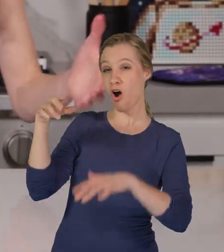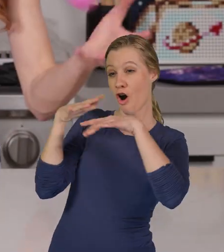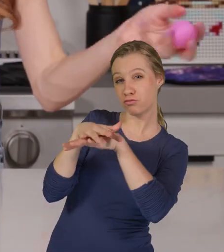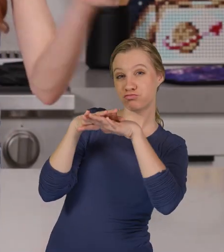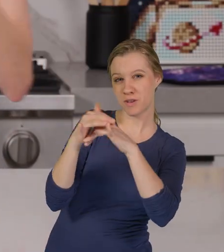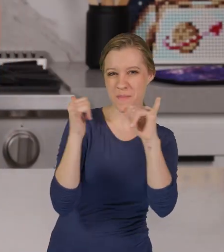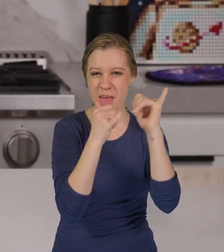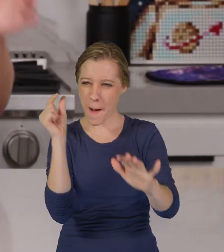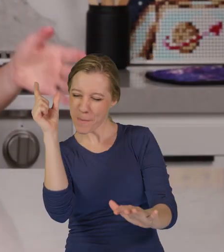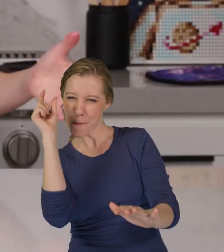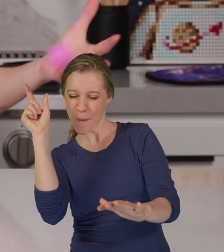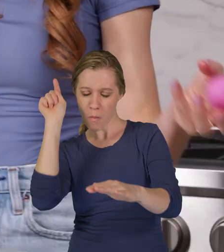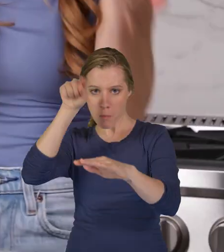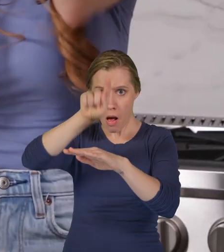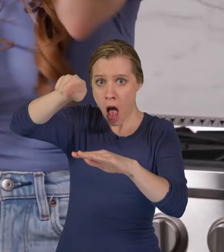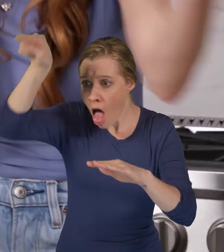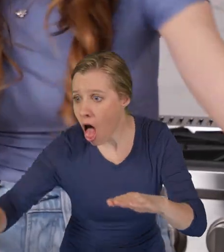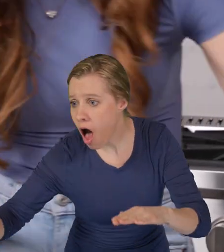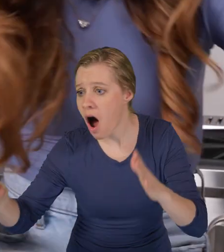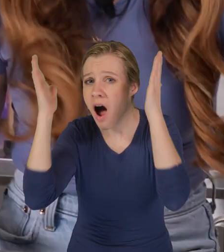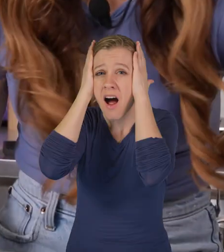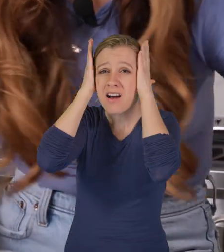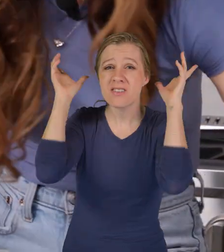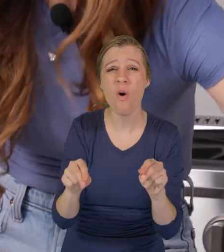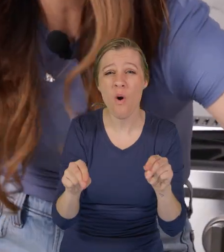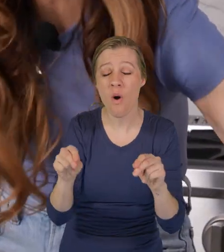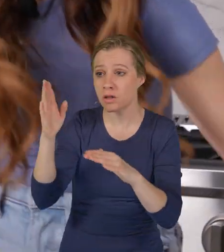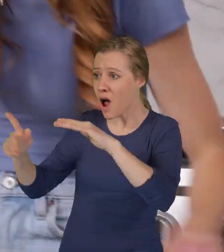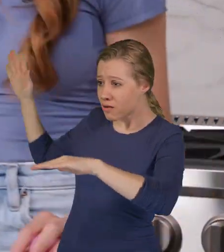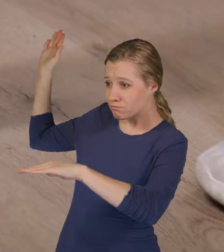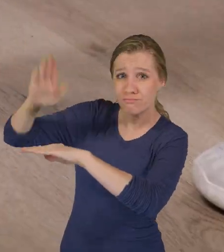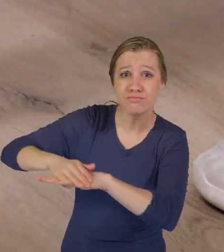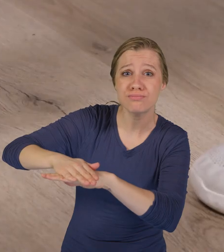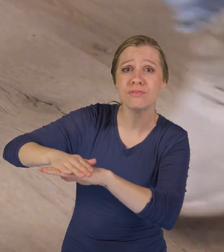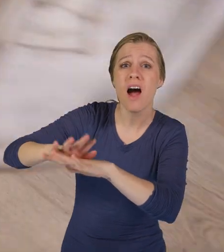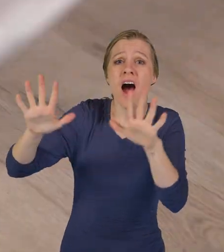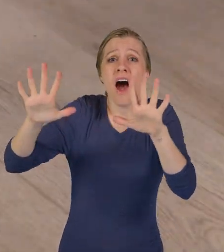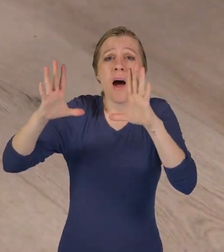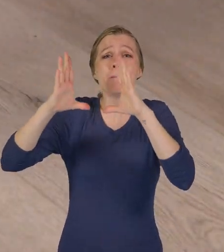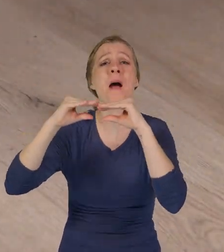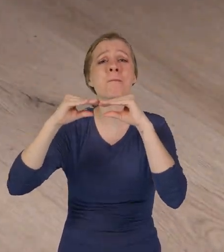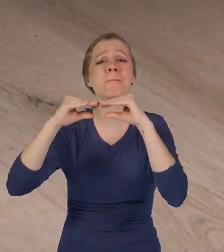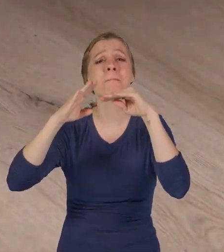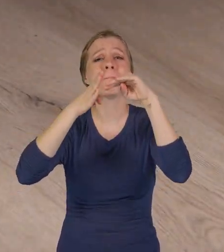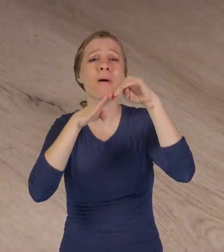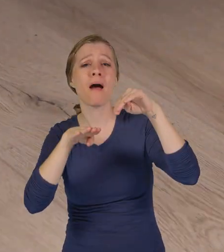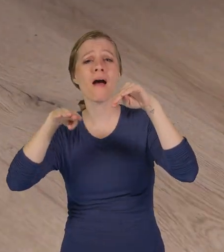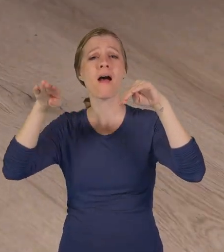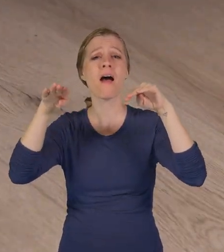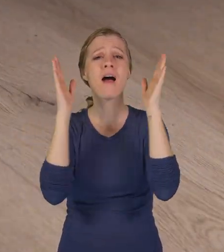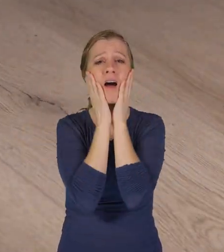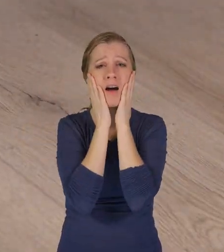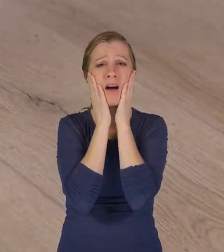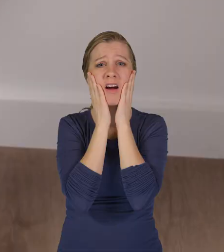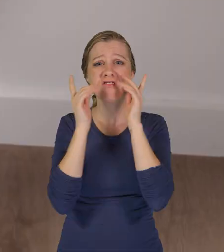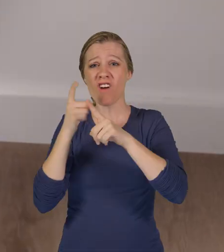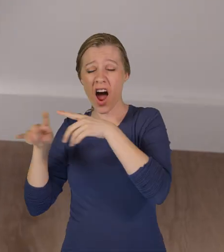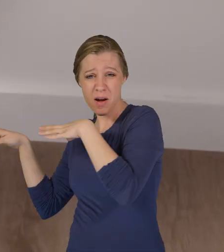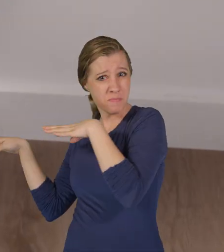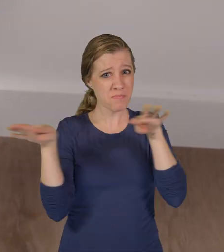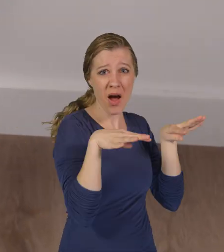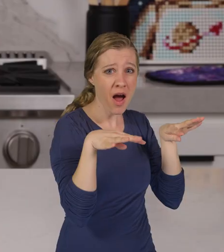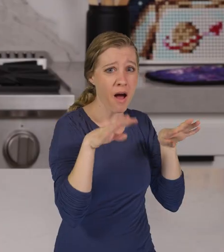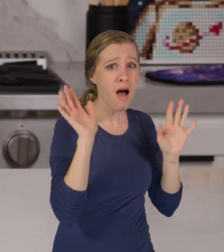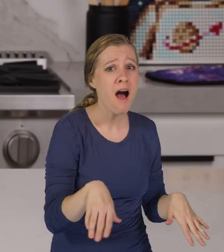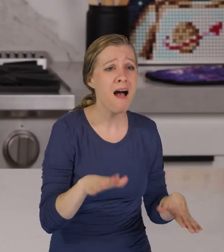You're at a party and you're playing pingpong and oh no, the pong falls off the table and somebody steps on it and look, it's